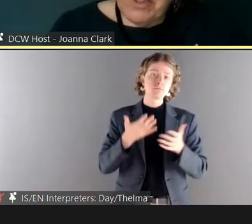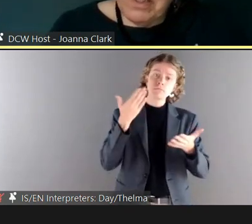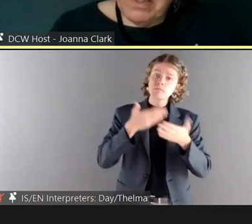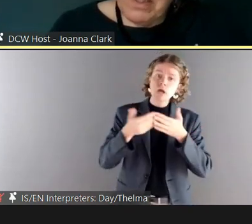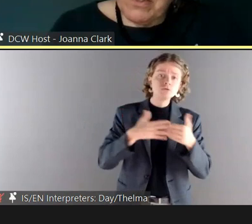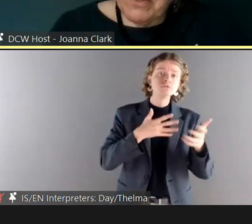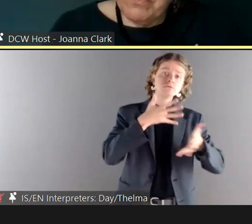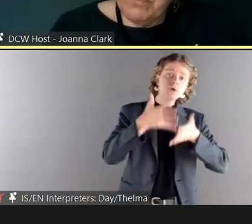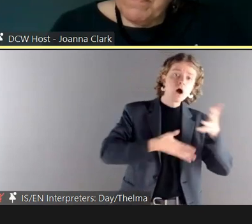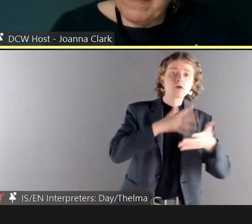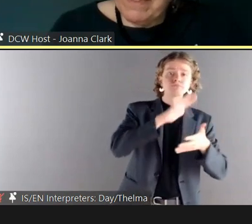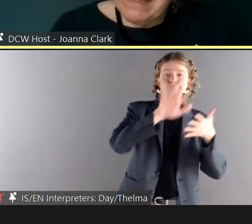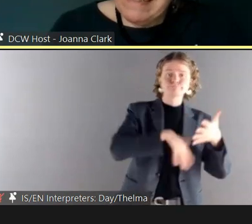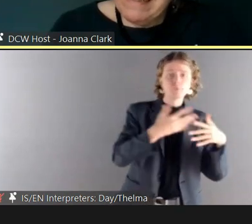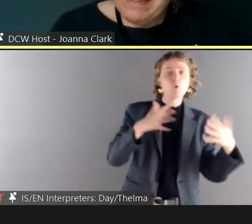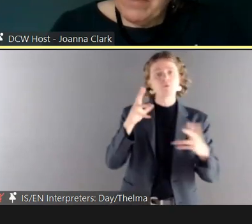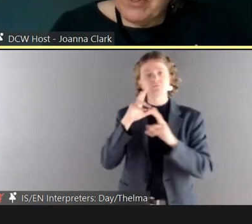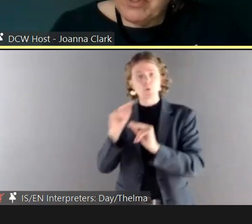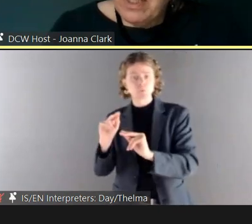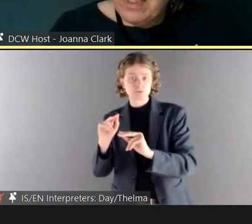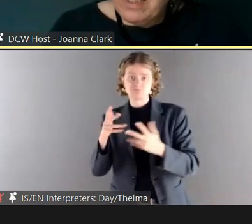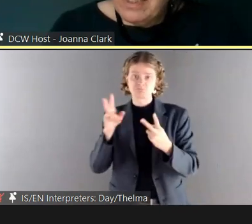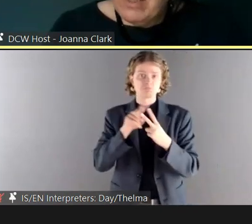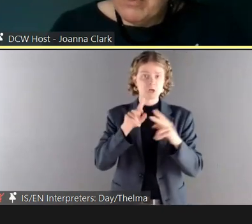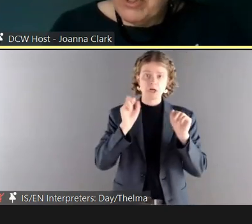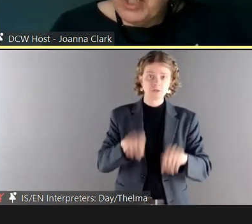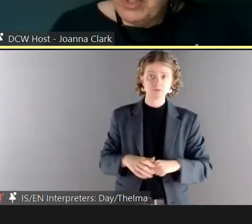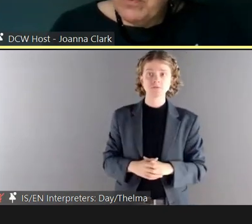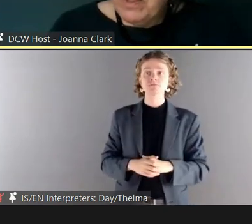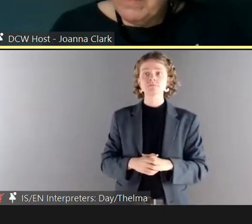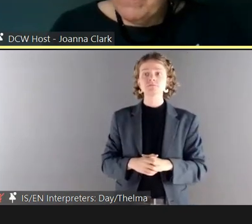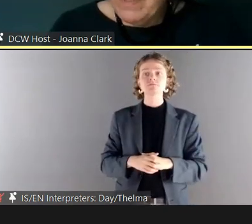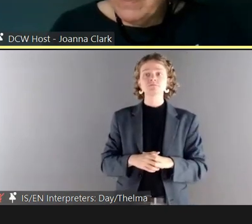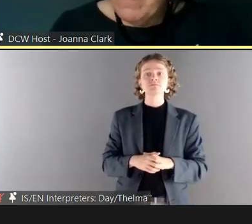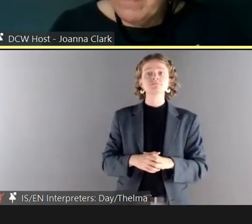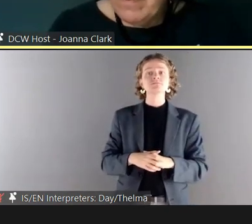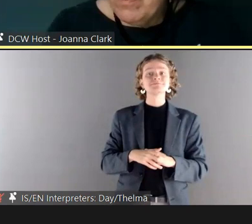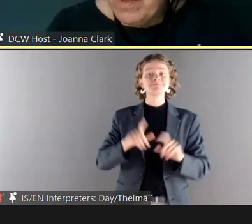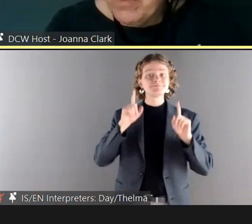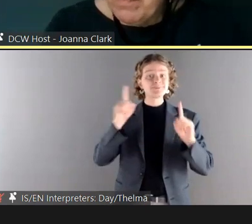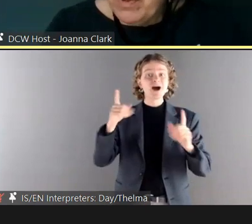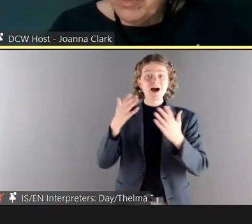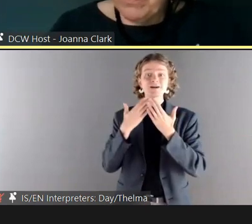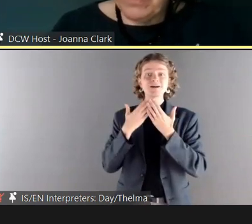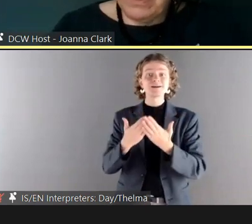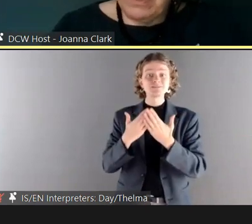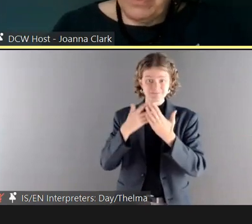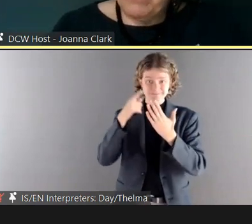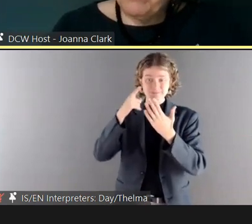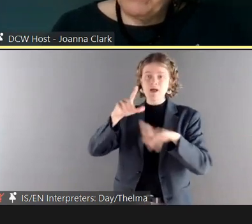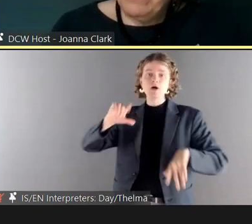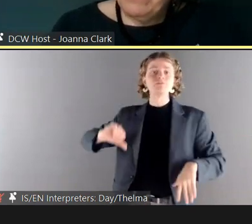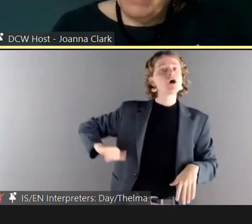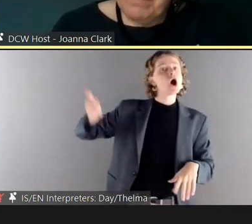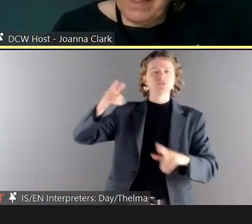a deaf child starts school with very little language, he or she will find it almost impossible to keep